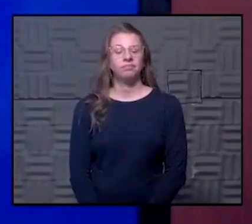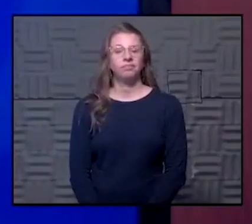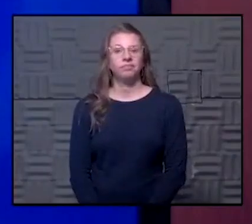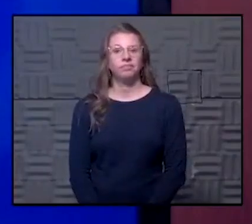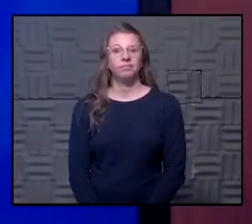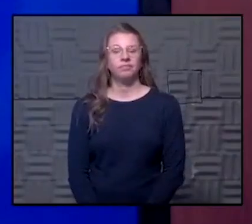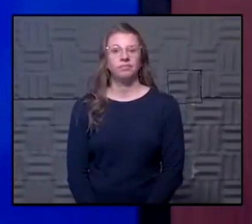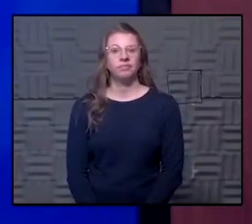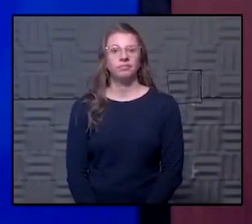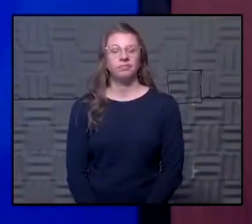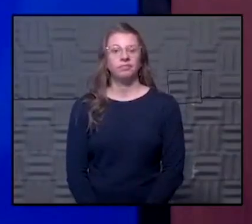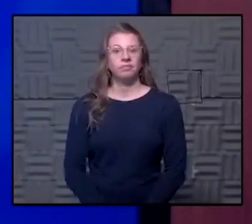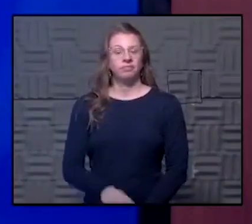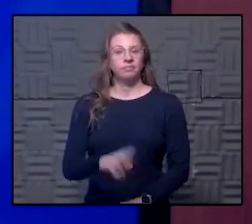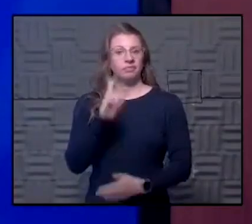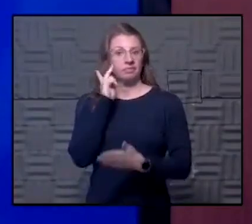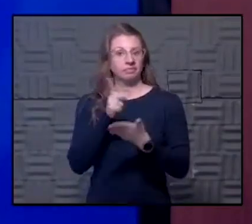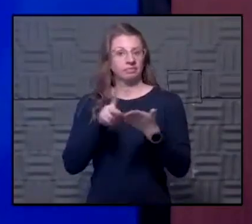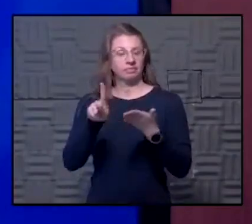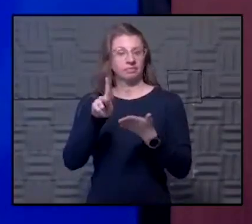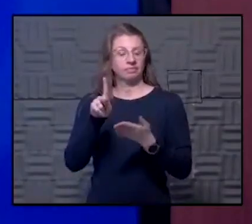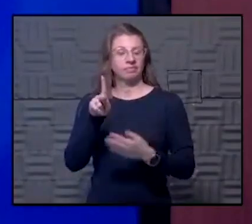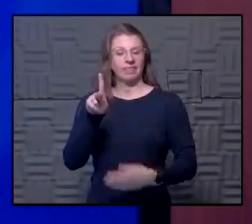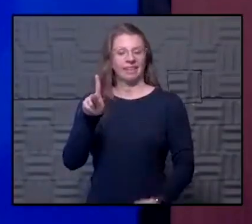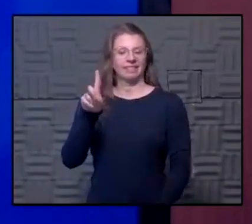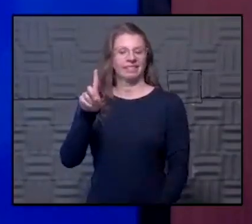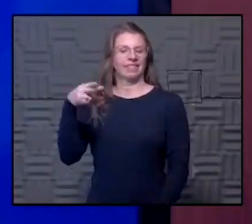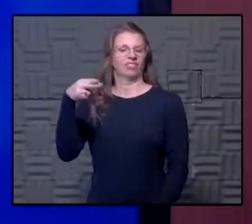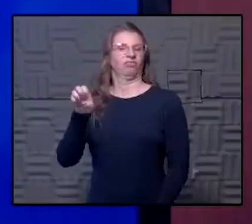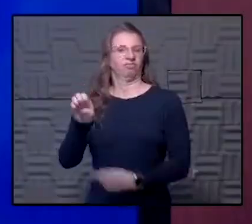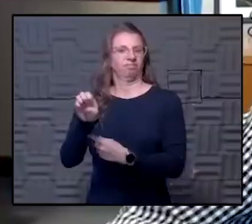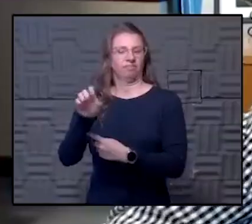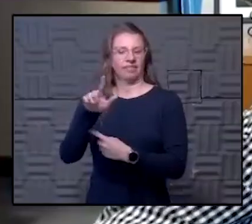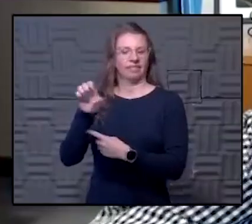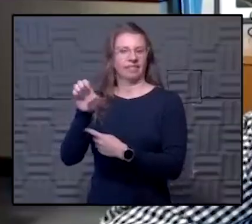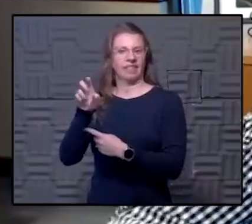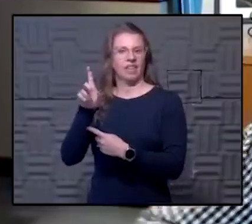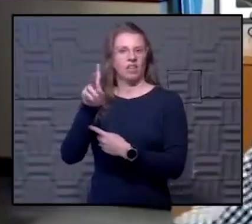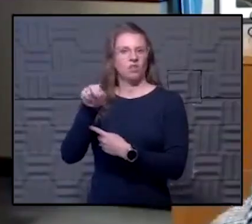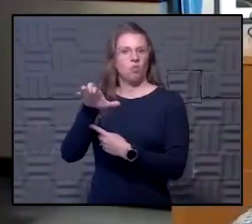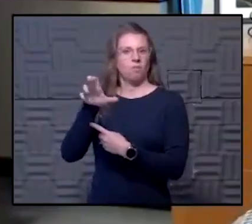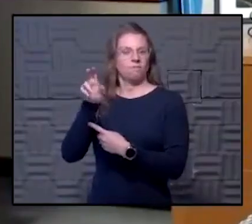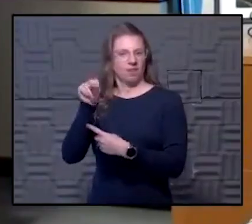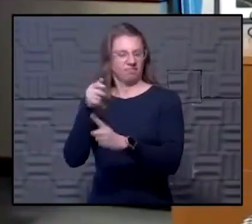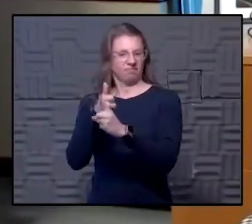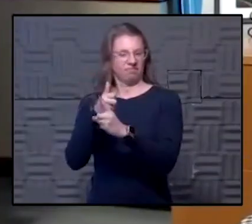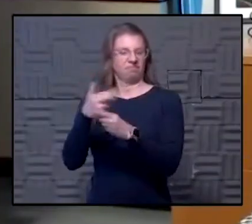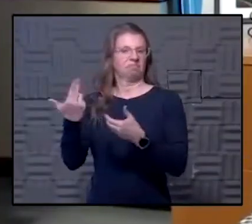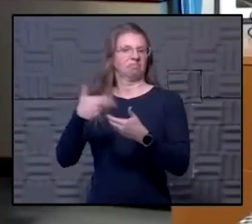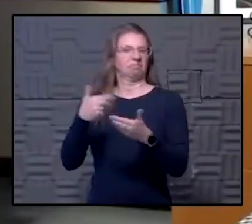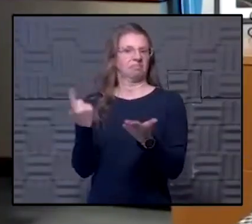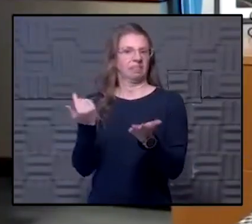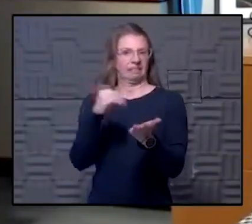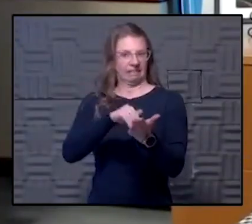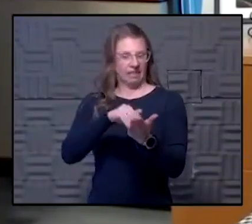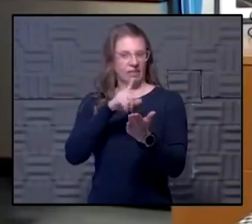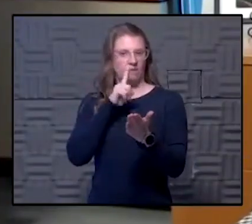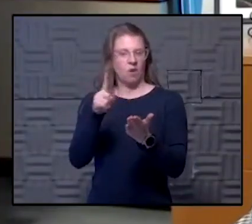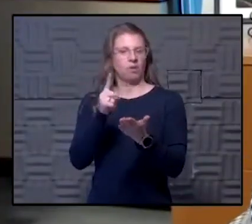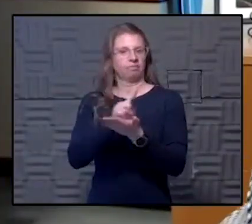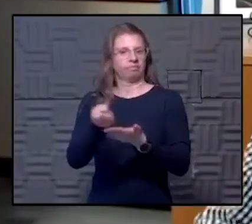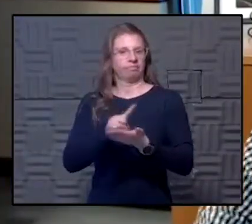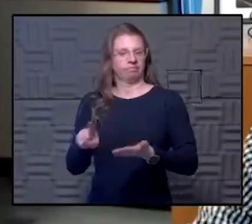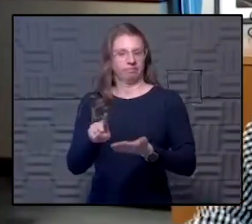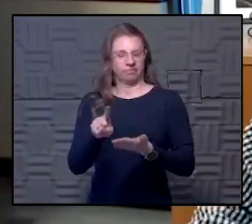the Secretary of the Kansas Department of Health and Environment, Dr. Lee Norman, is with us again for our weekly update on vaccine